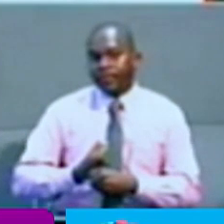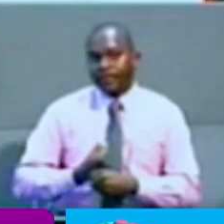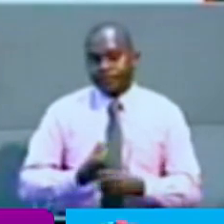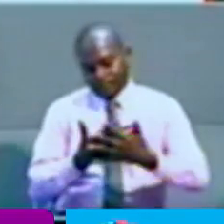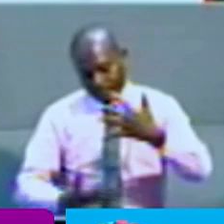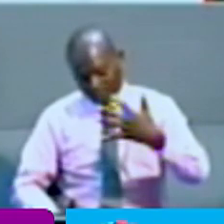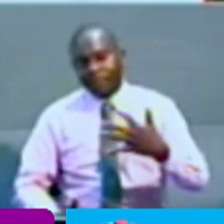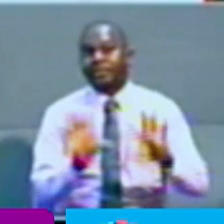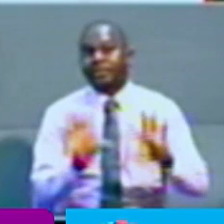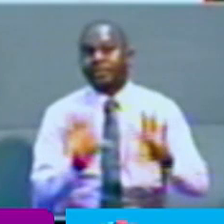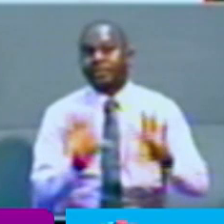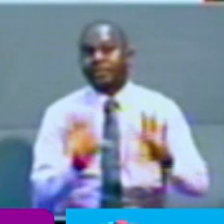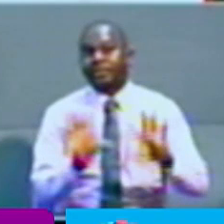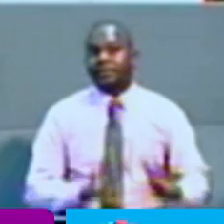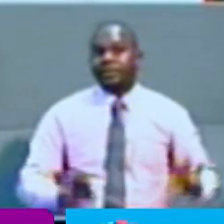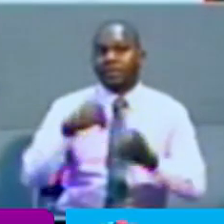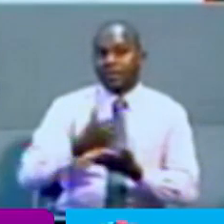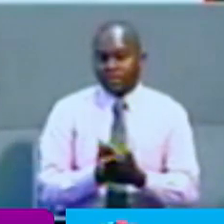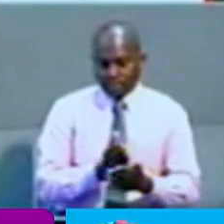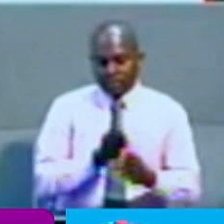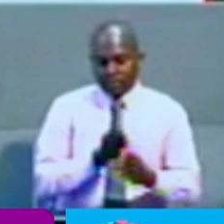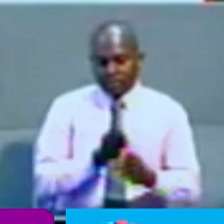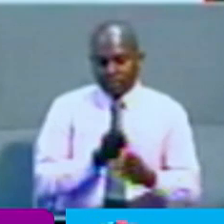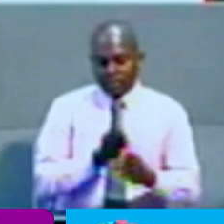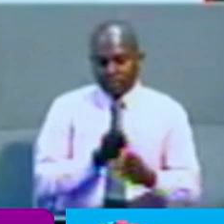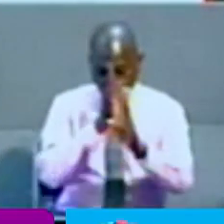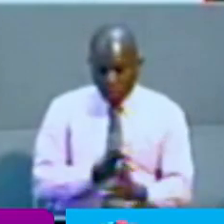Details of other essential sectors will be worked out by the Right Honourable Prime